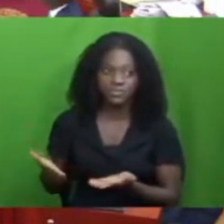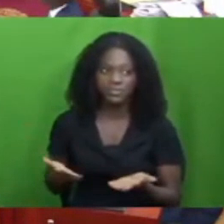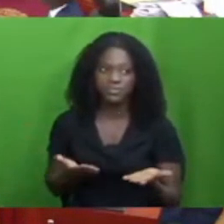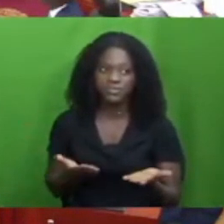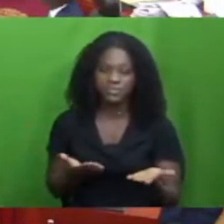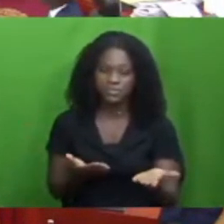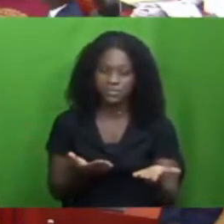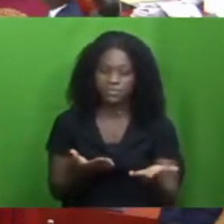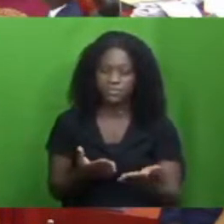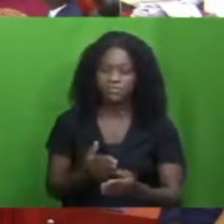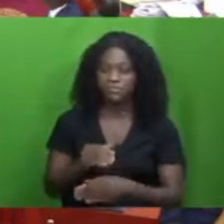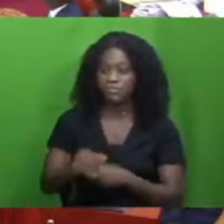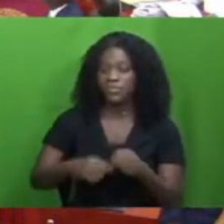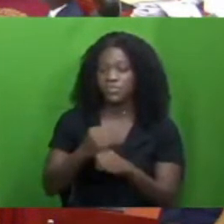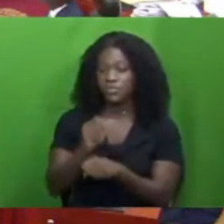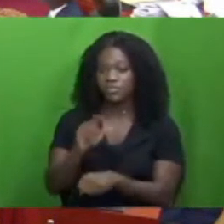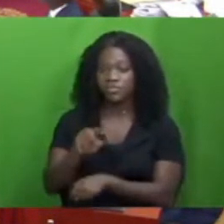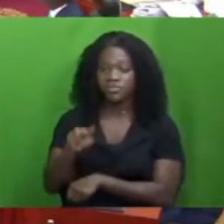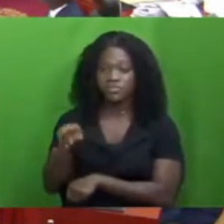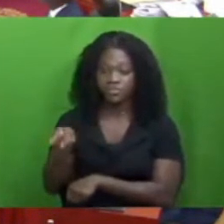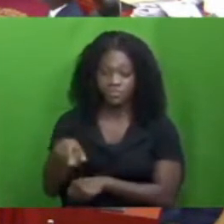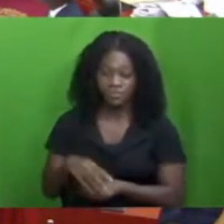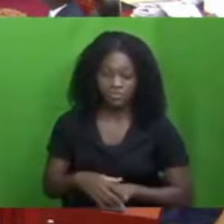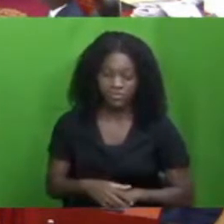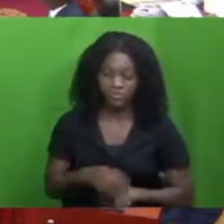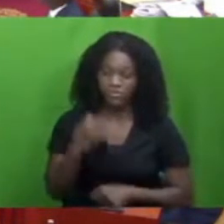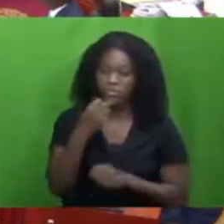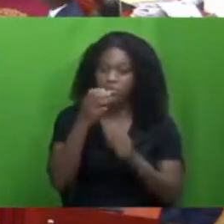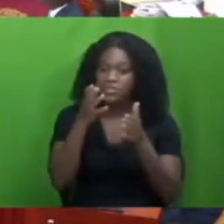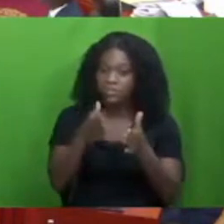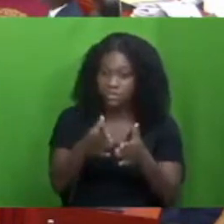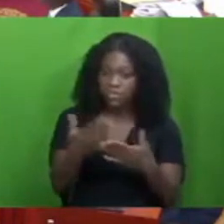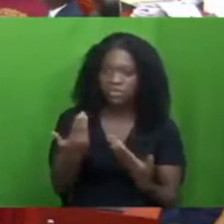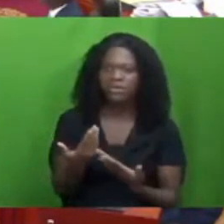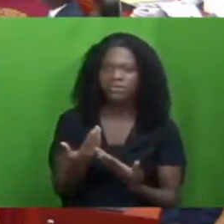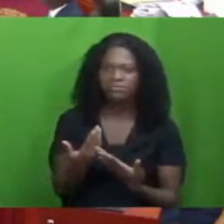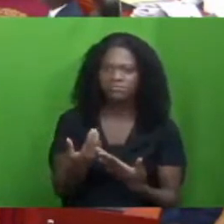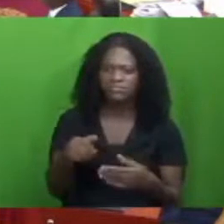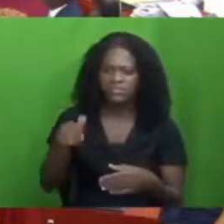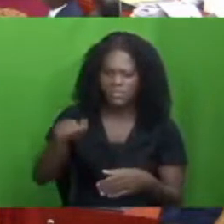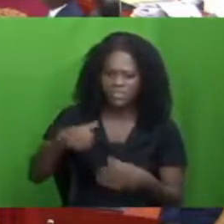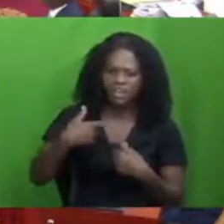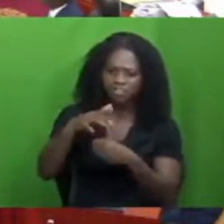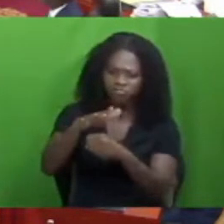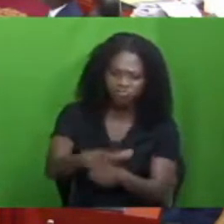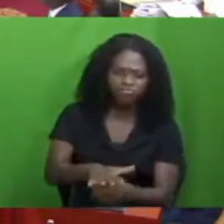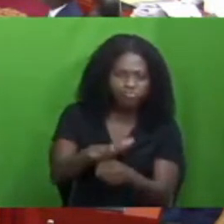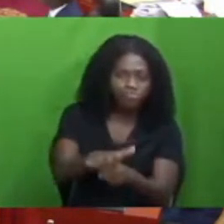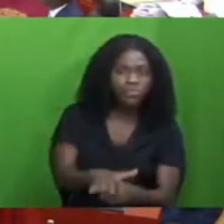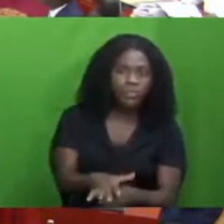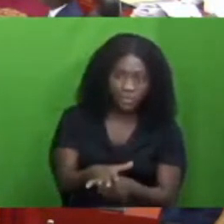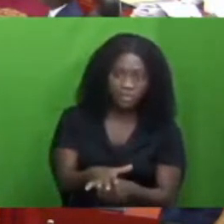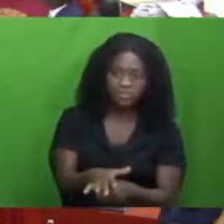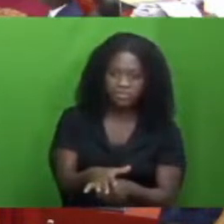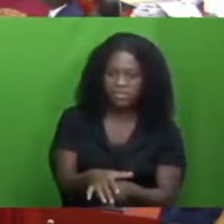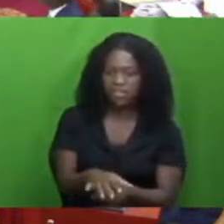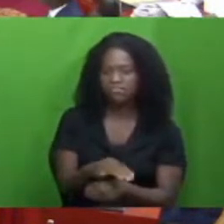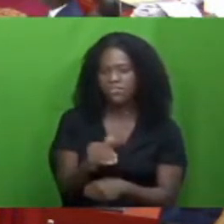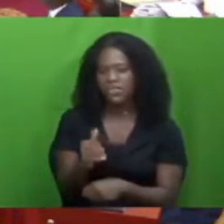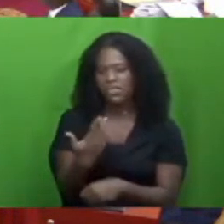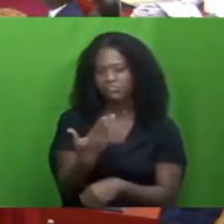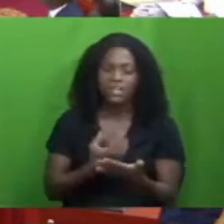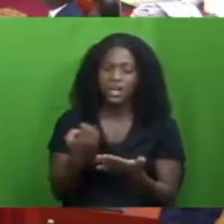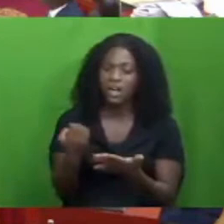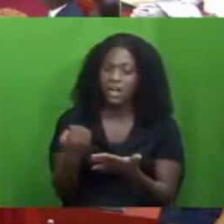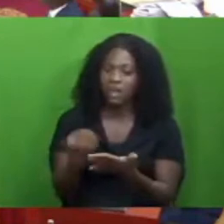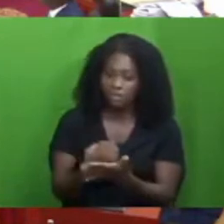2022. Mr. Speaker, although pressures still exist and there are formidable risks in the horizon, our